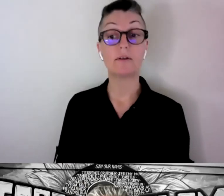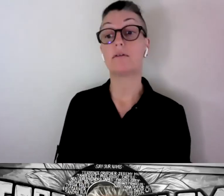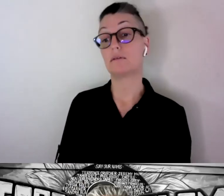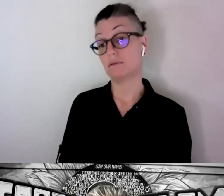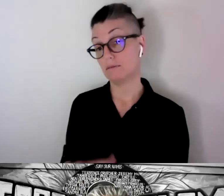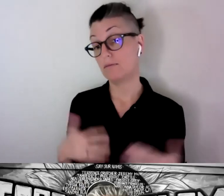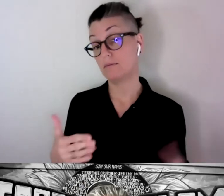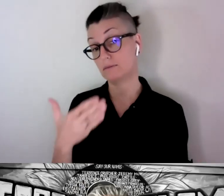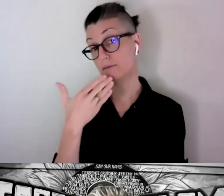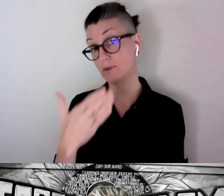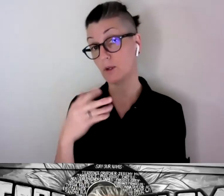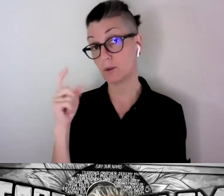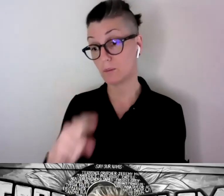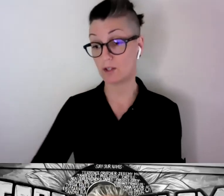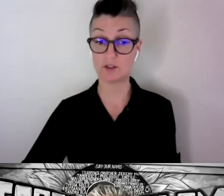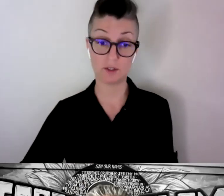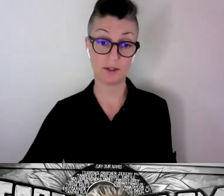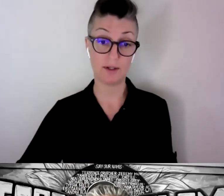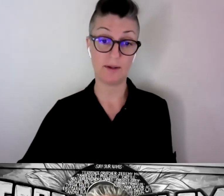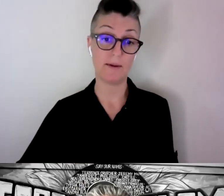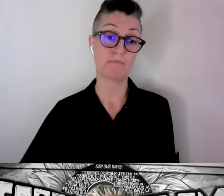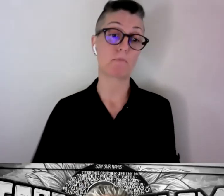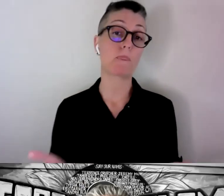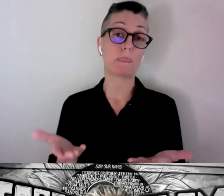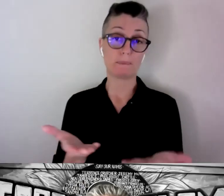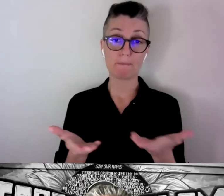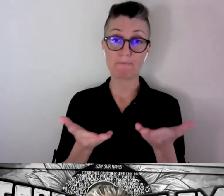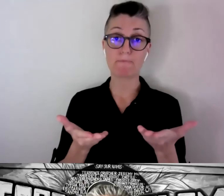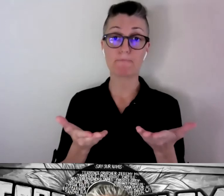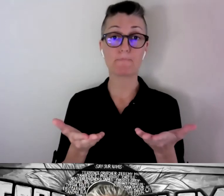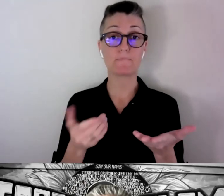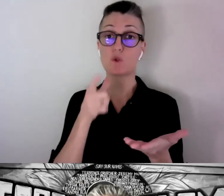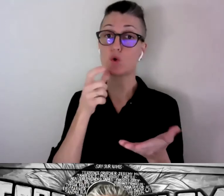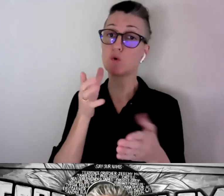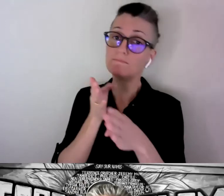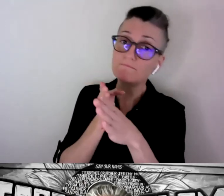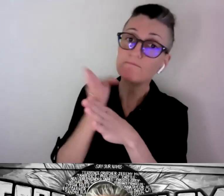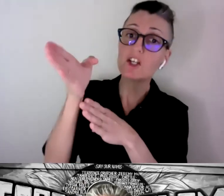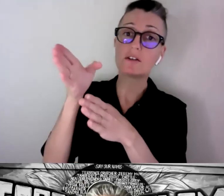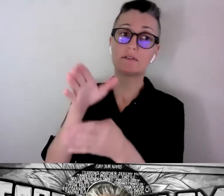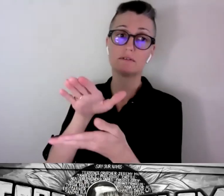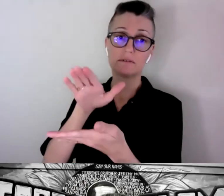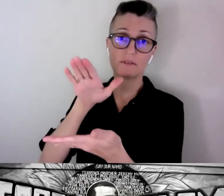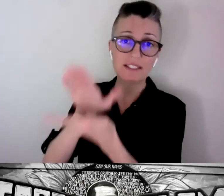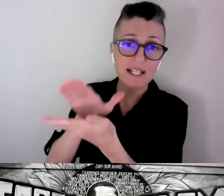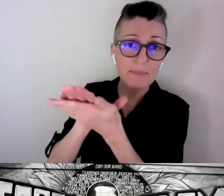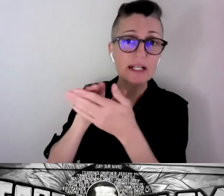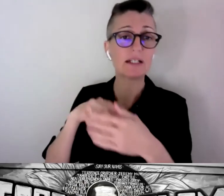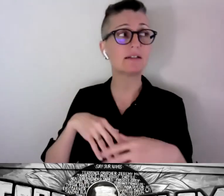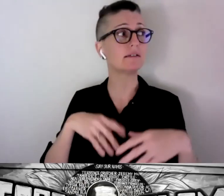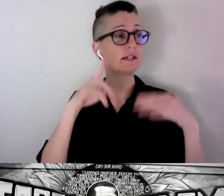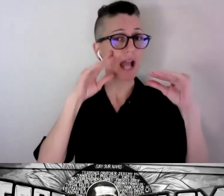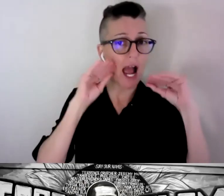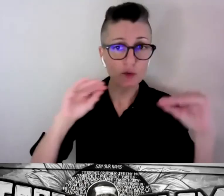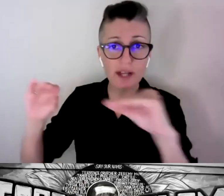I think we in the academy, we in the field of,